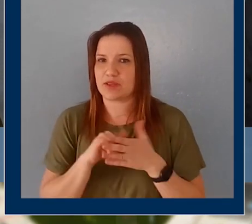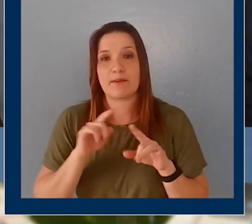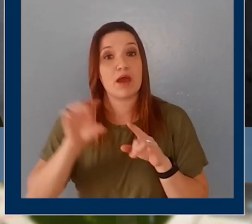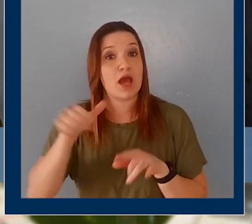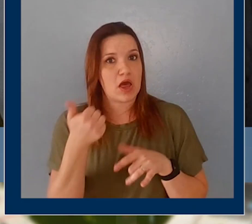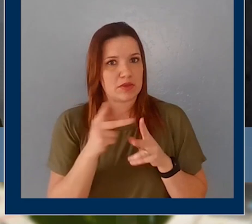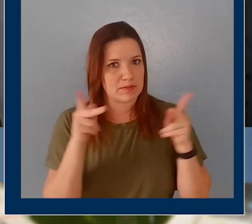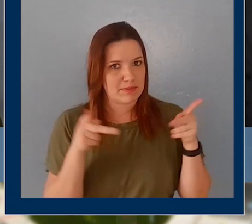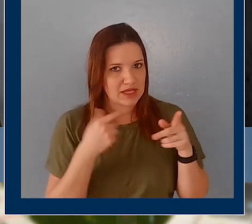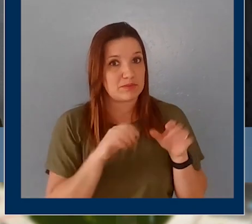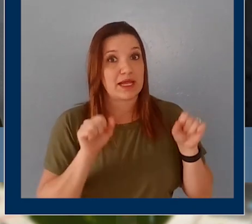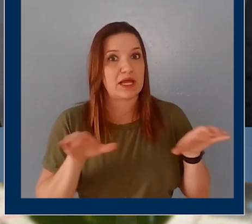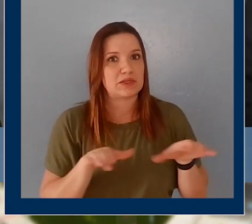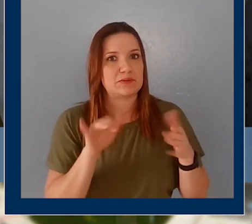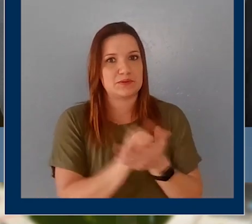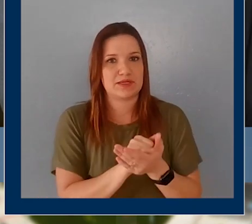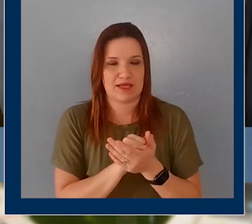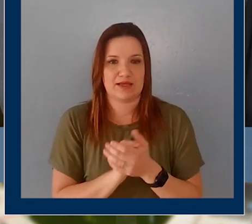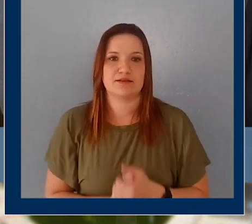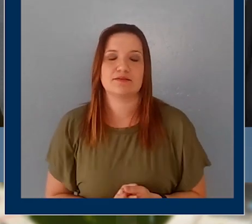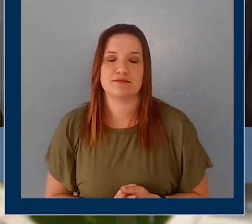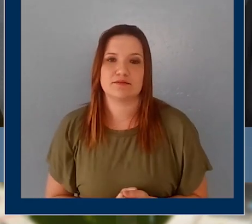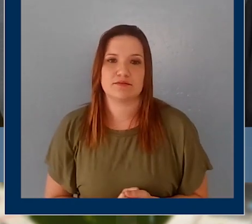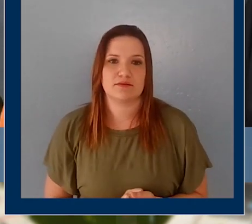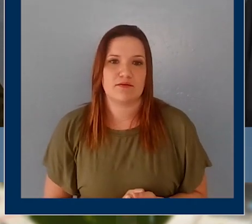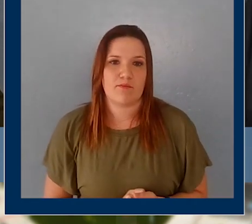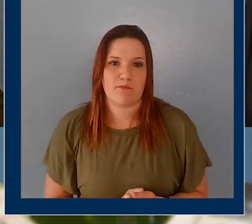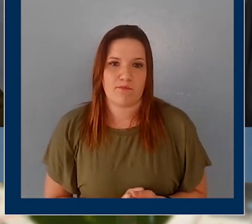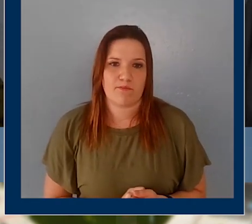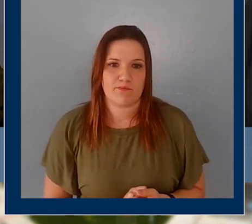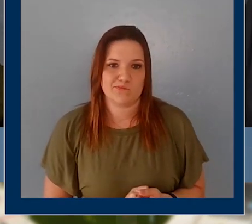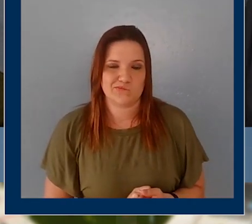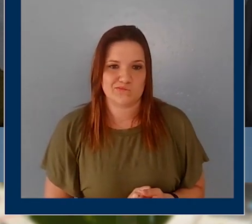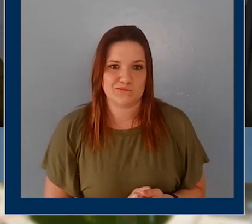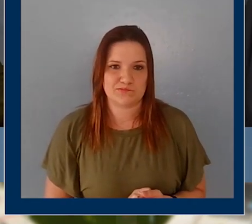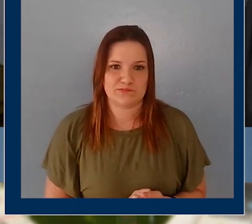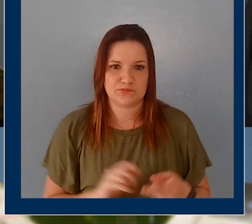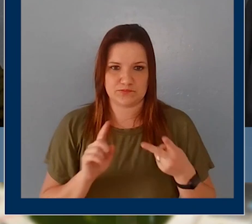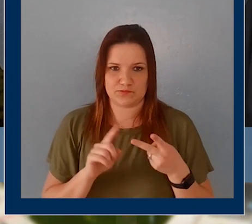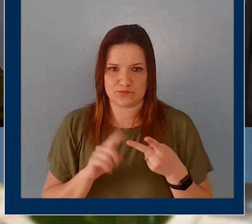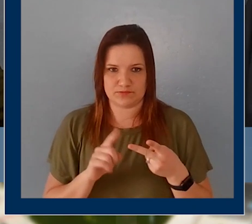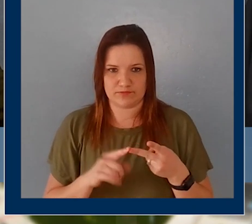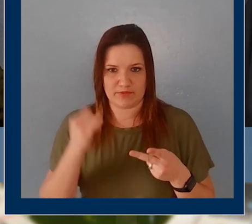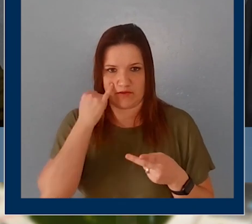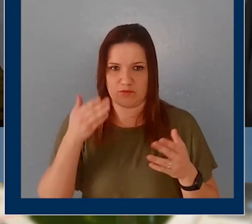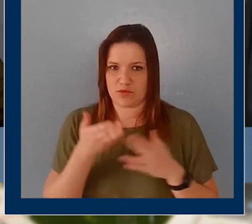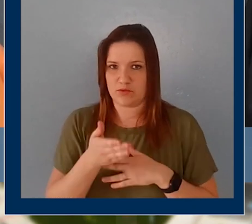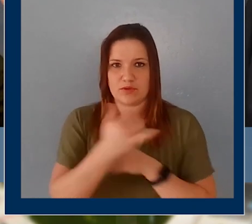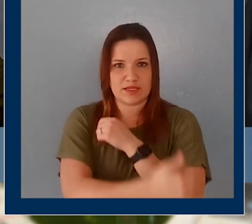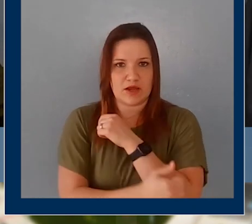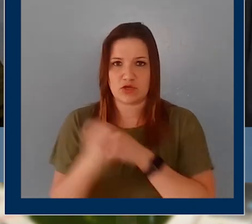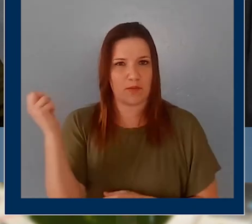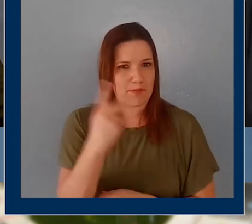could vaccinate. Okay. Yeah. Okay. So, and the second dose, if you went through the county, you just need to go back to the county website